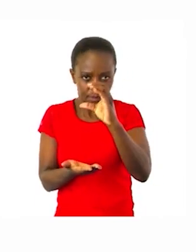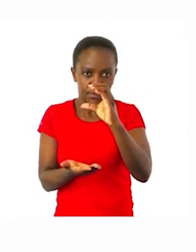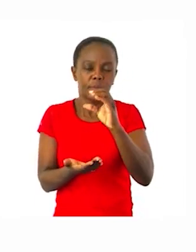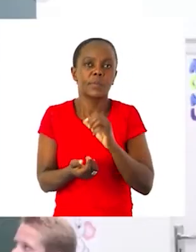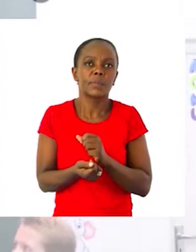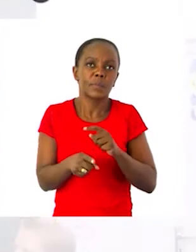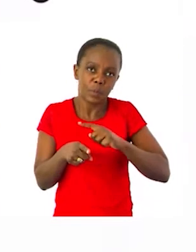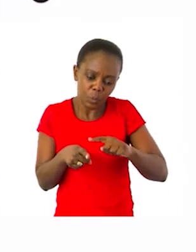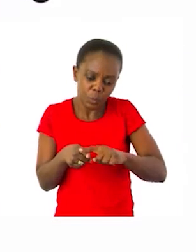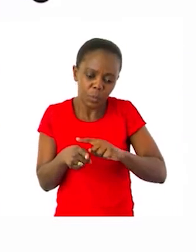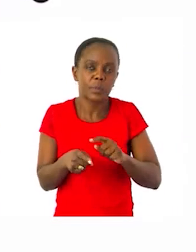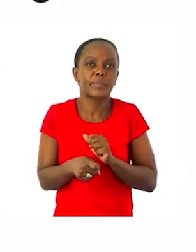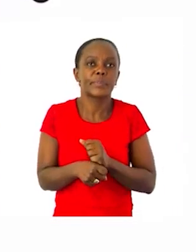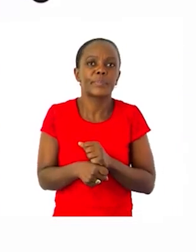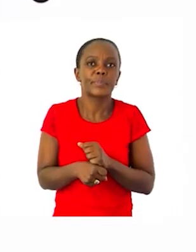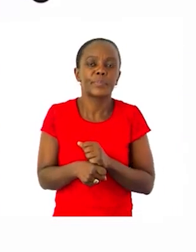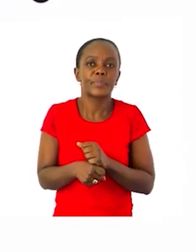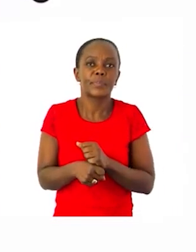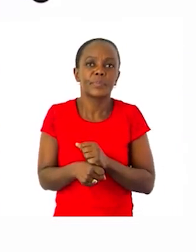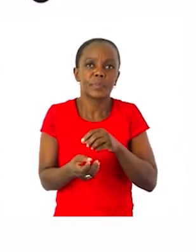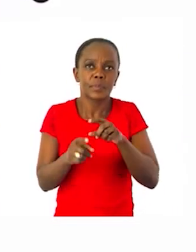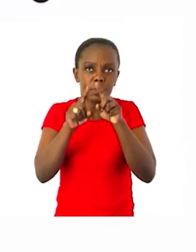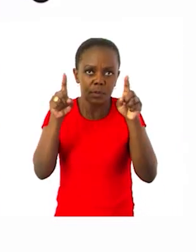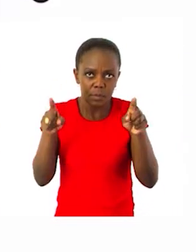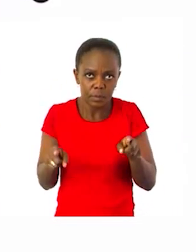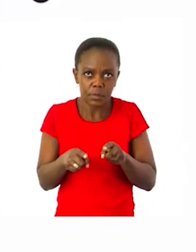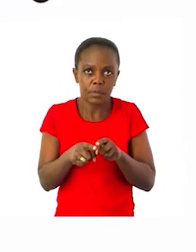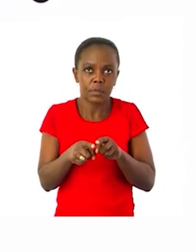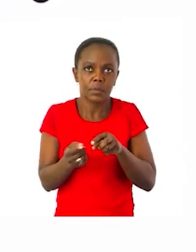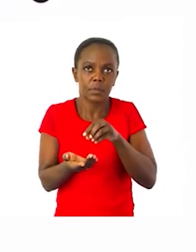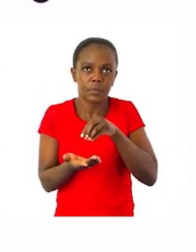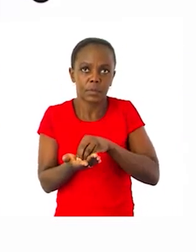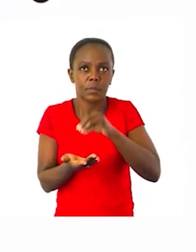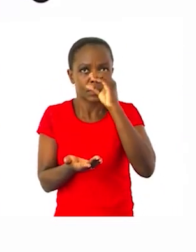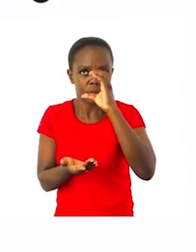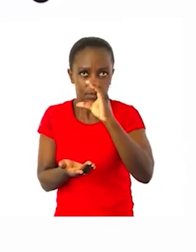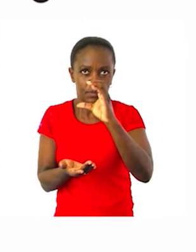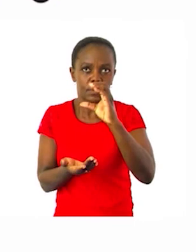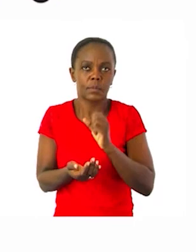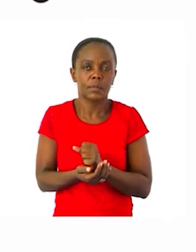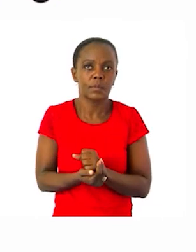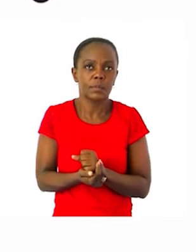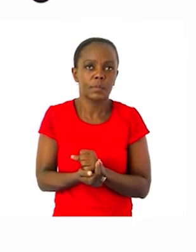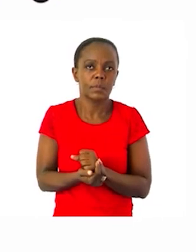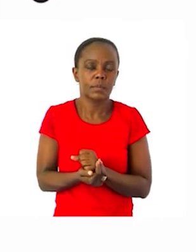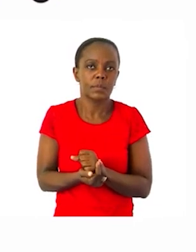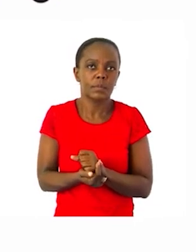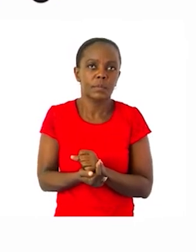word carrots. You're going to write your C in the box like that. And